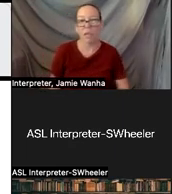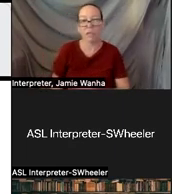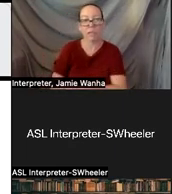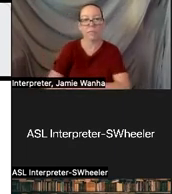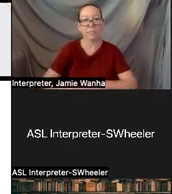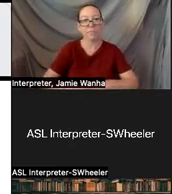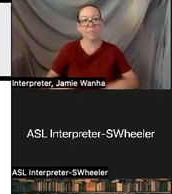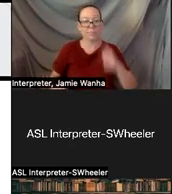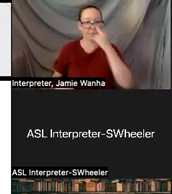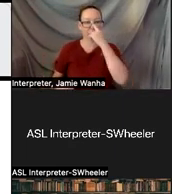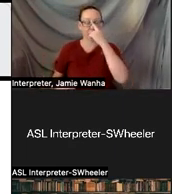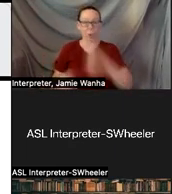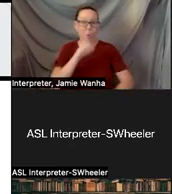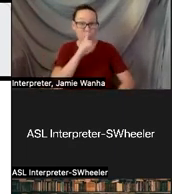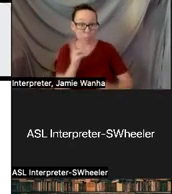that so you can get